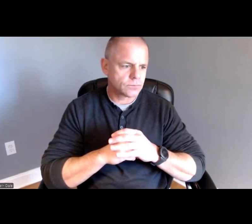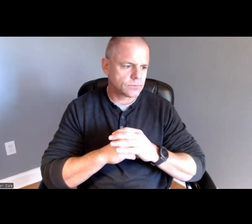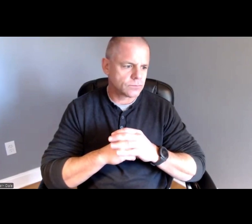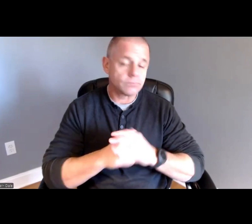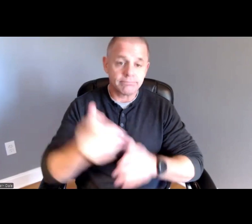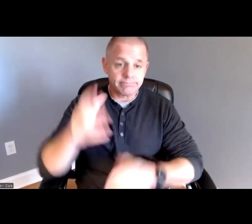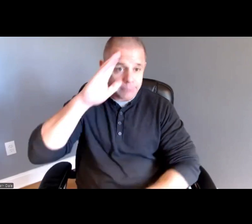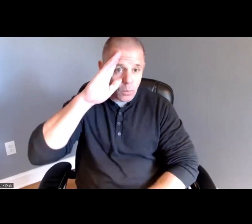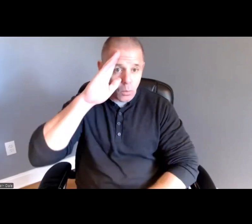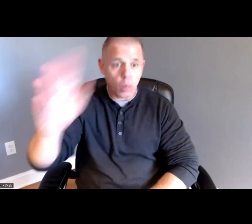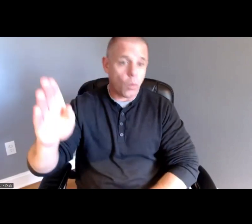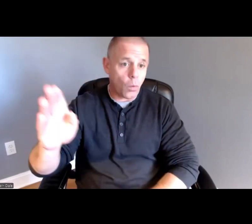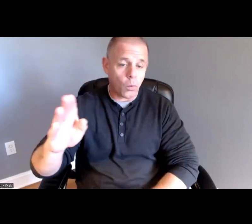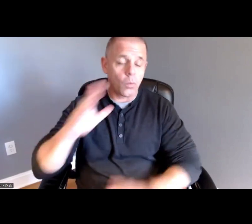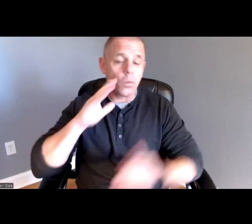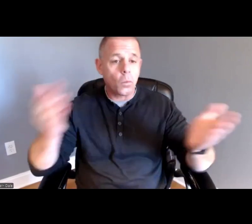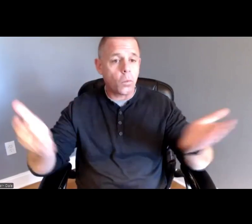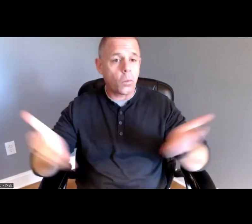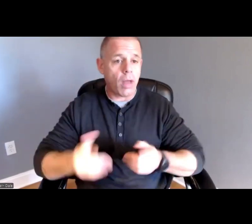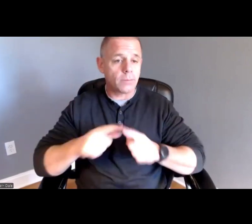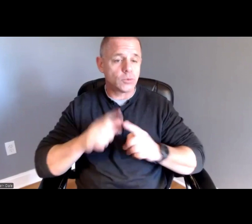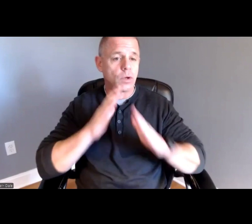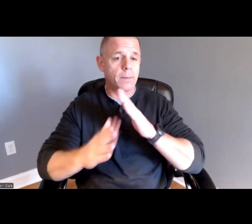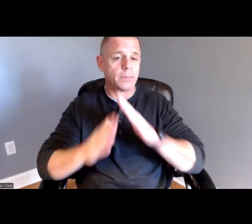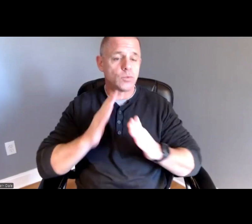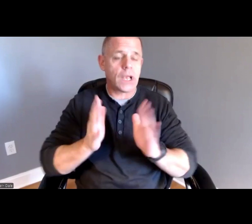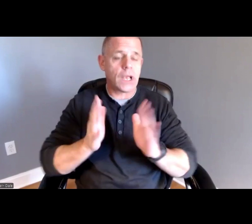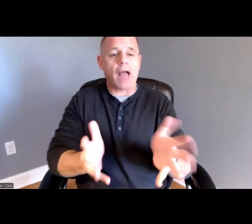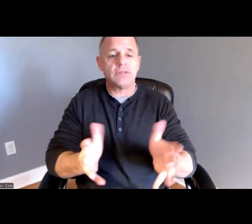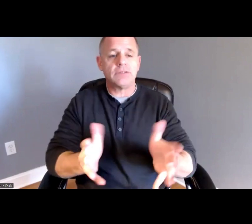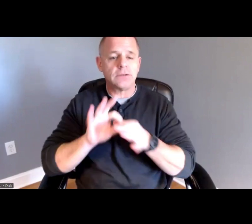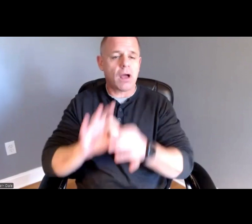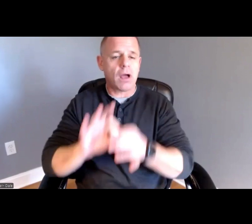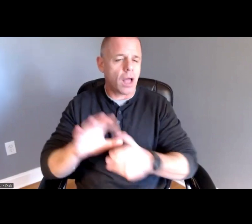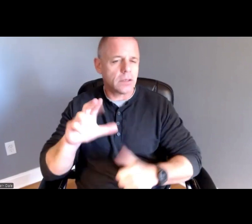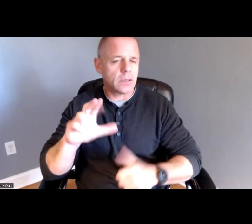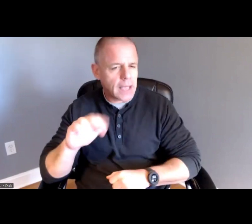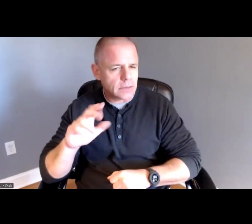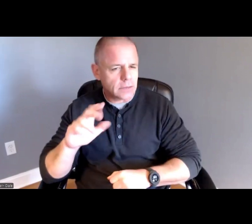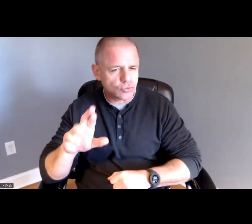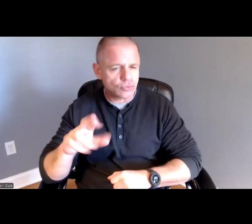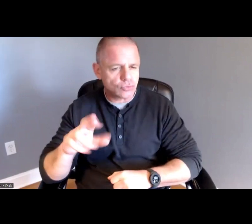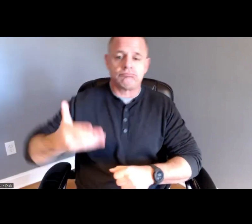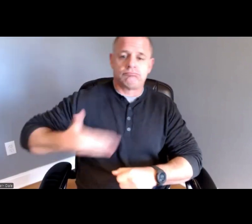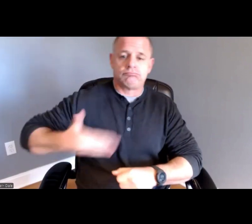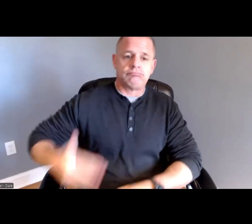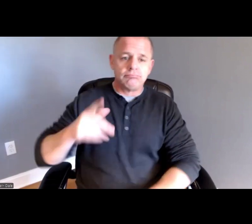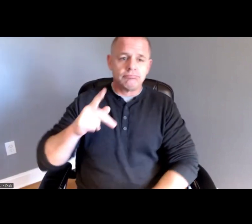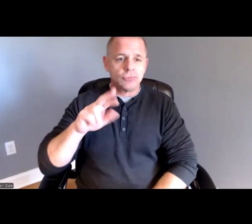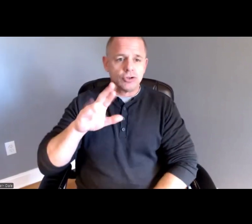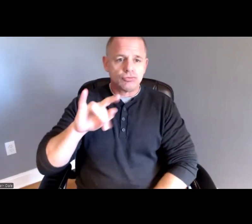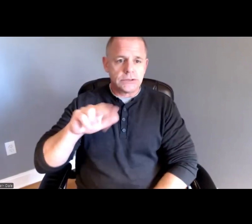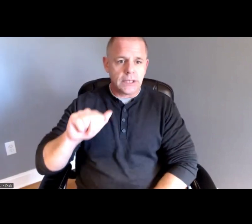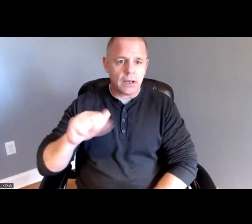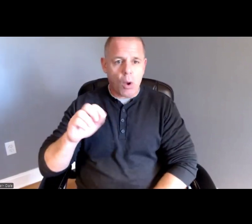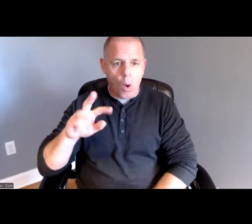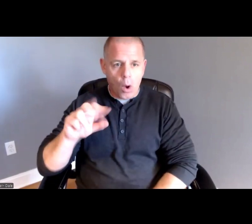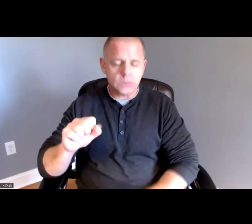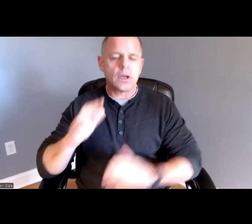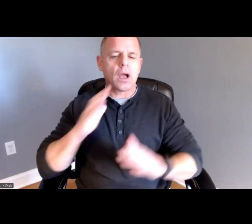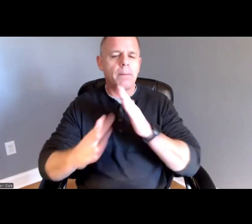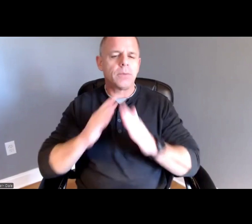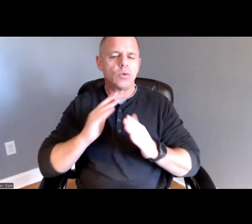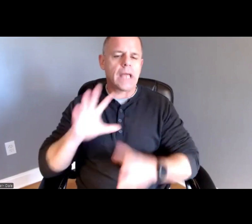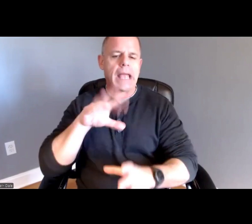Hello, everyone, and welcome to our Community Conversations on Cancer. I'm Christina Hawes, the Community Engagement Coordinator for